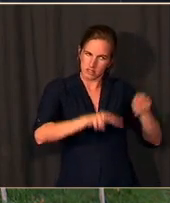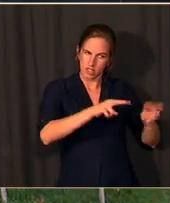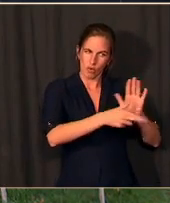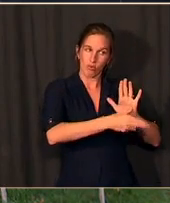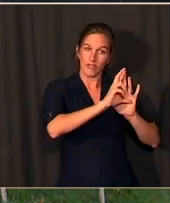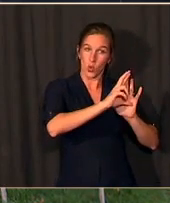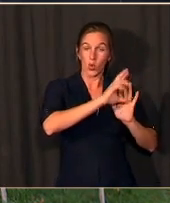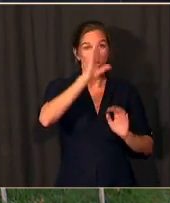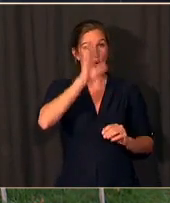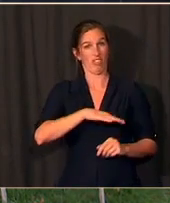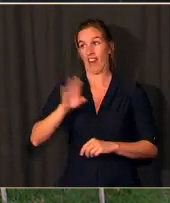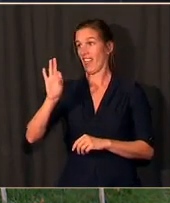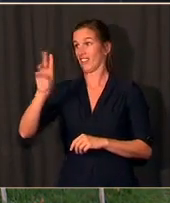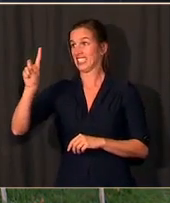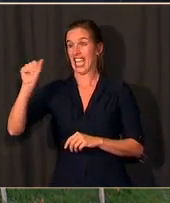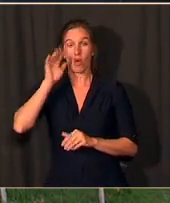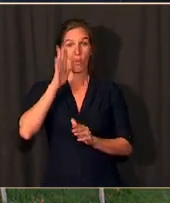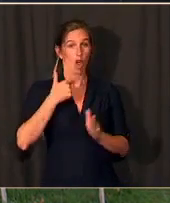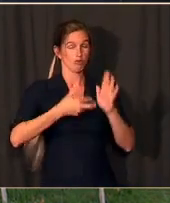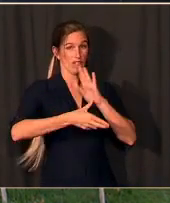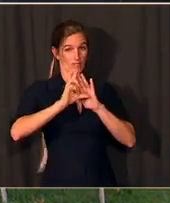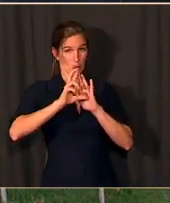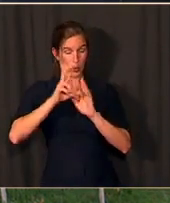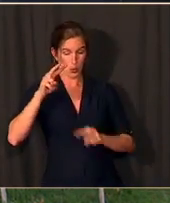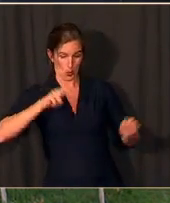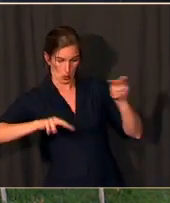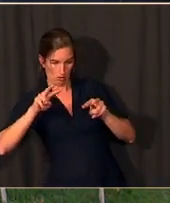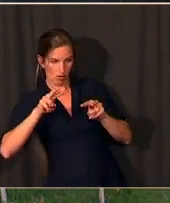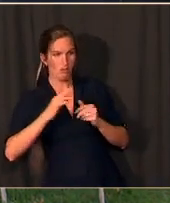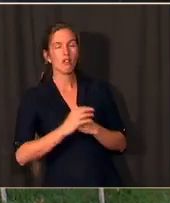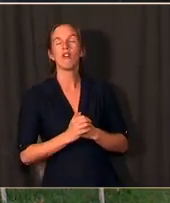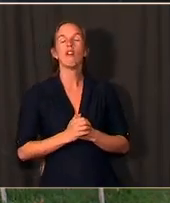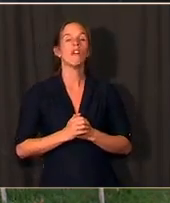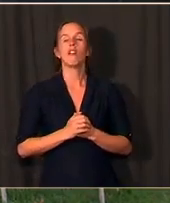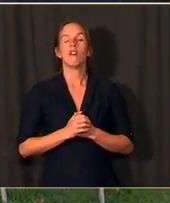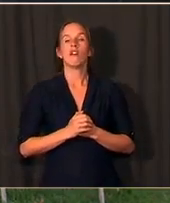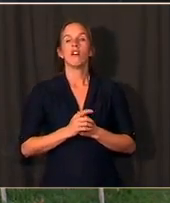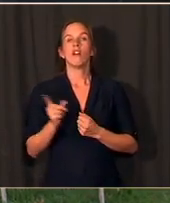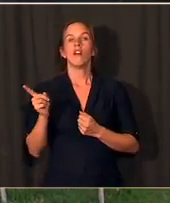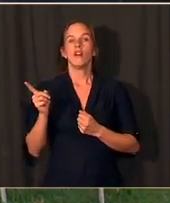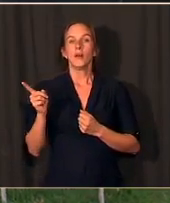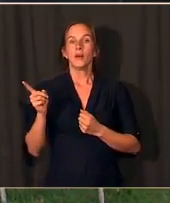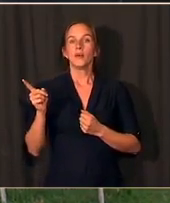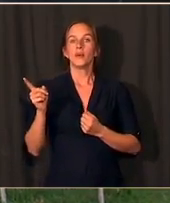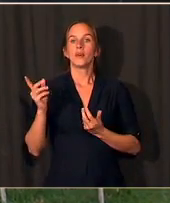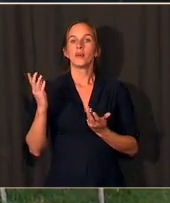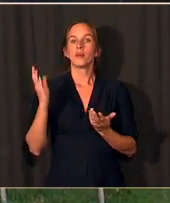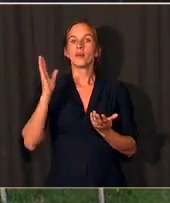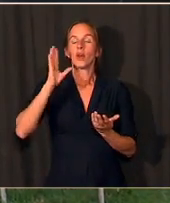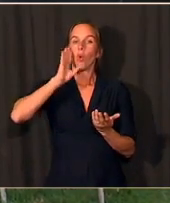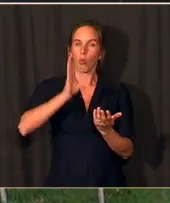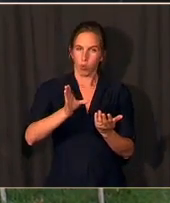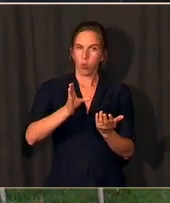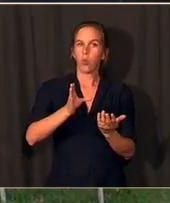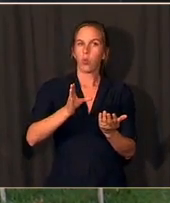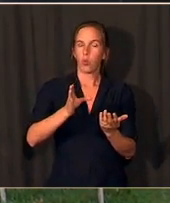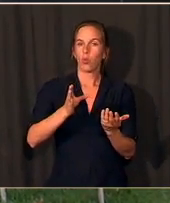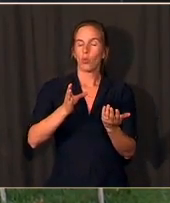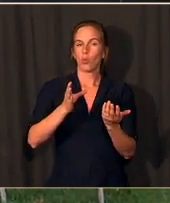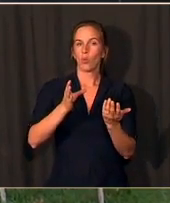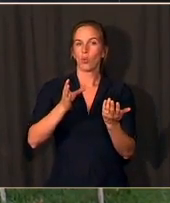review these vaccines and these therapeutics, they will also have the